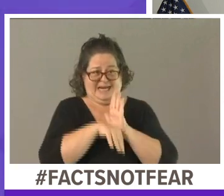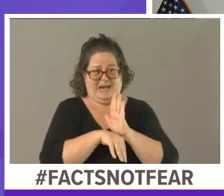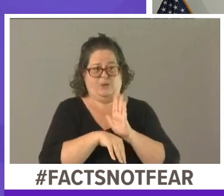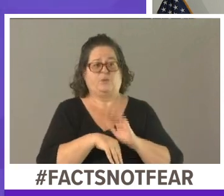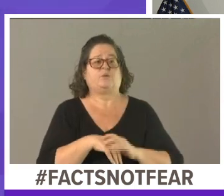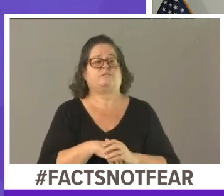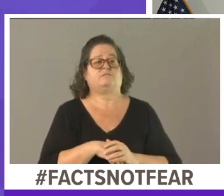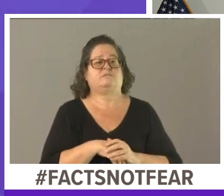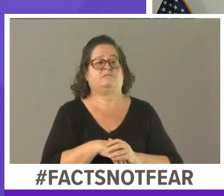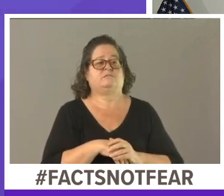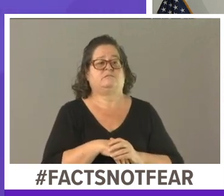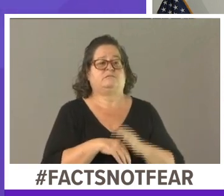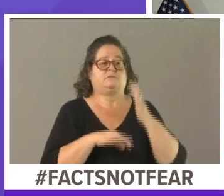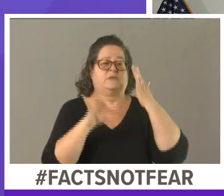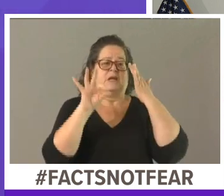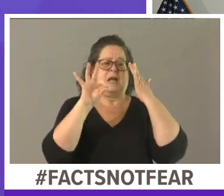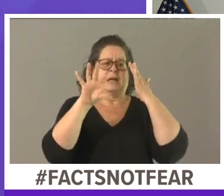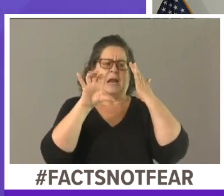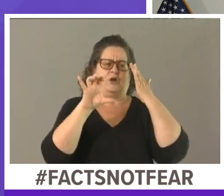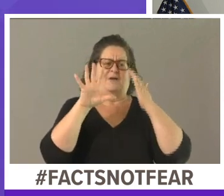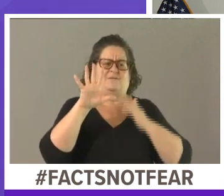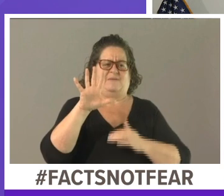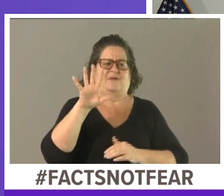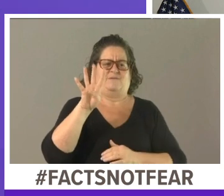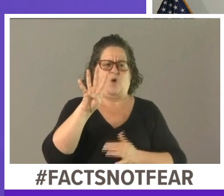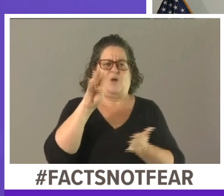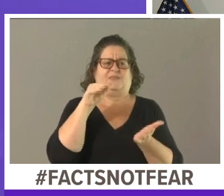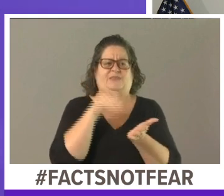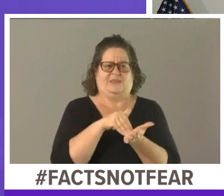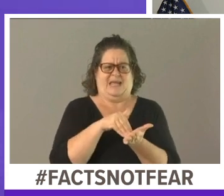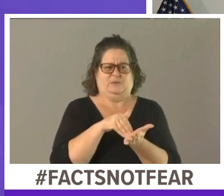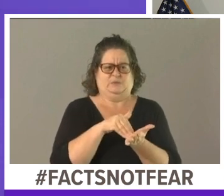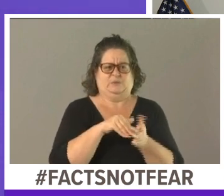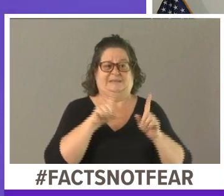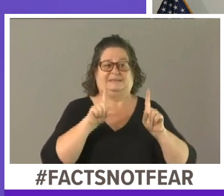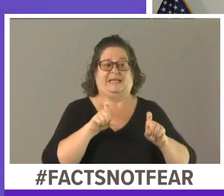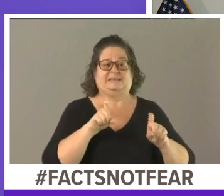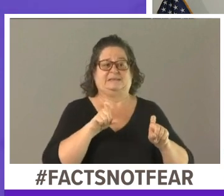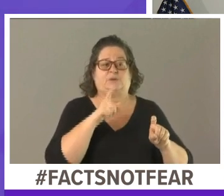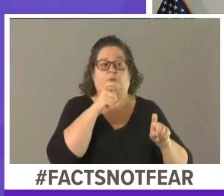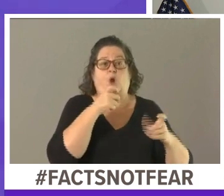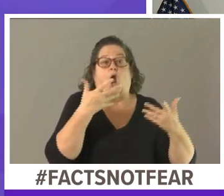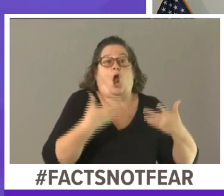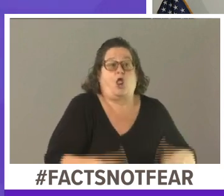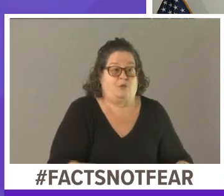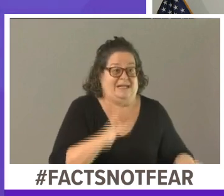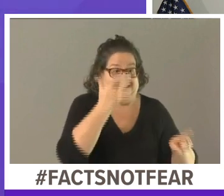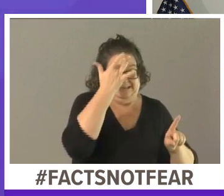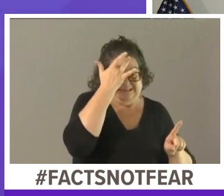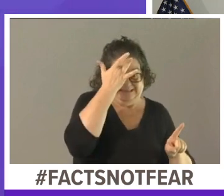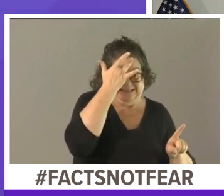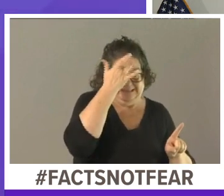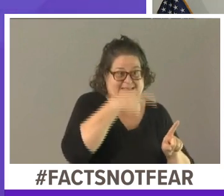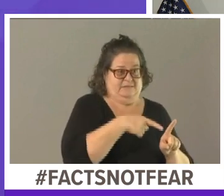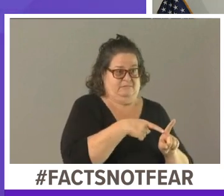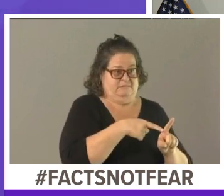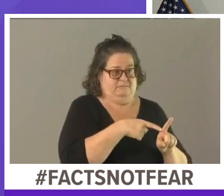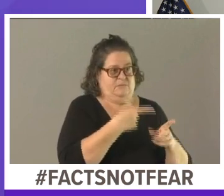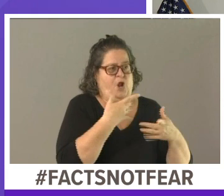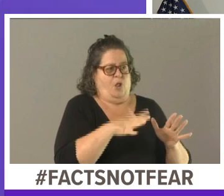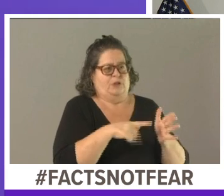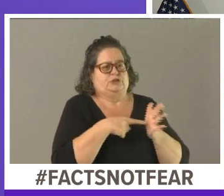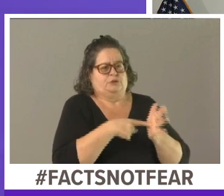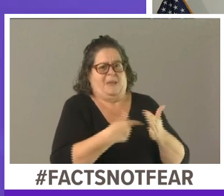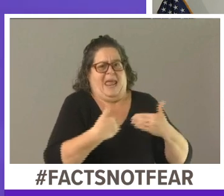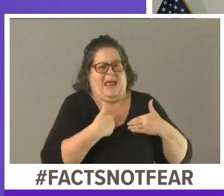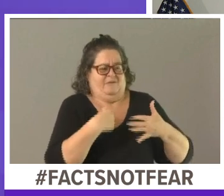954,000 tests that we've done to date have been done on sick people and symptomatic people and people that have